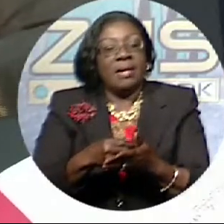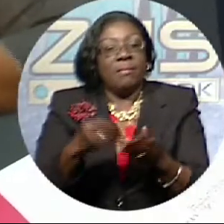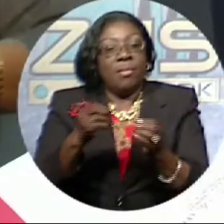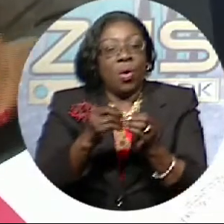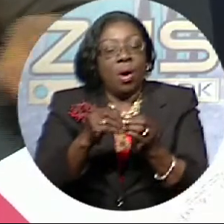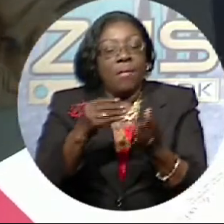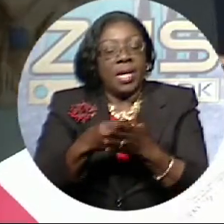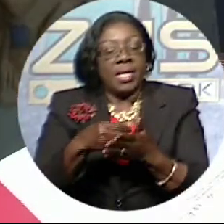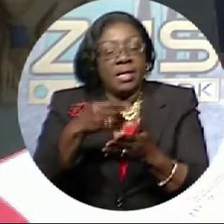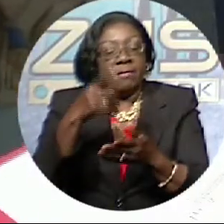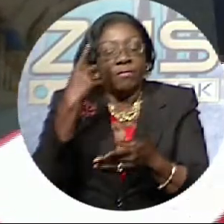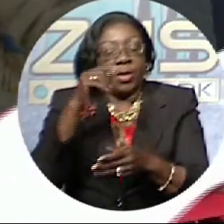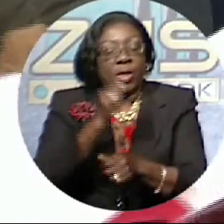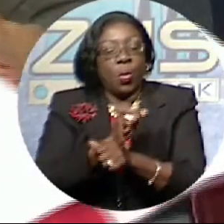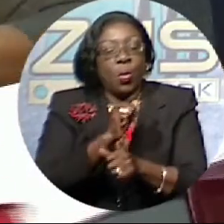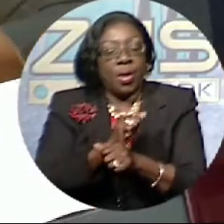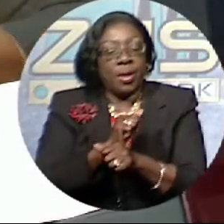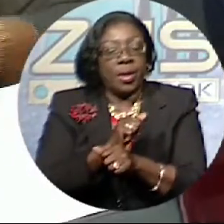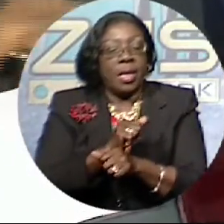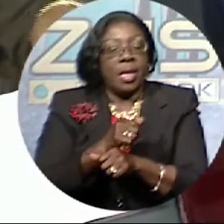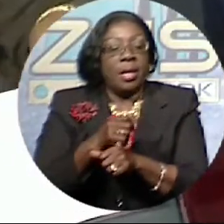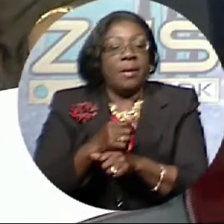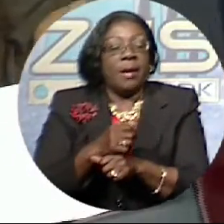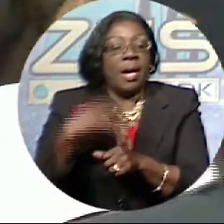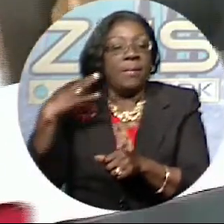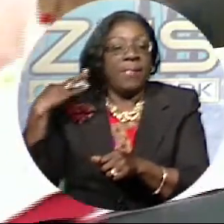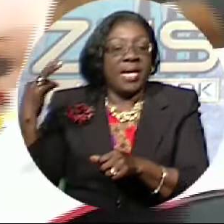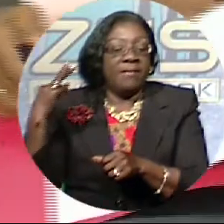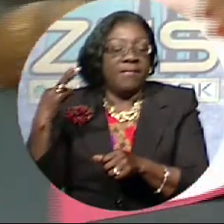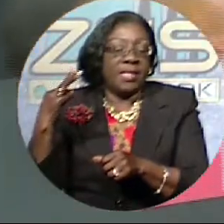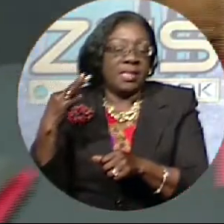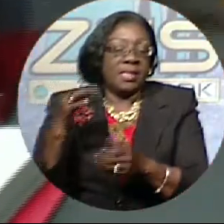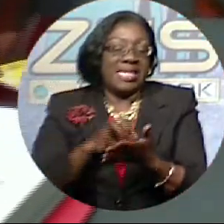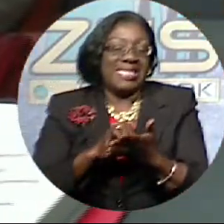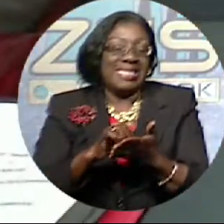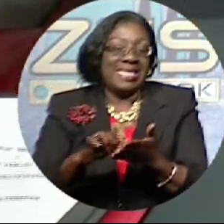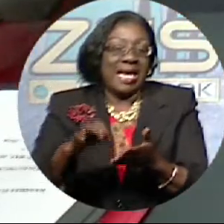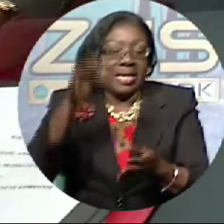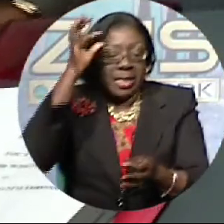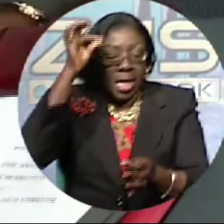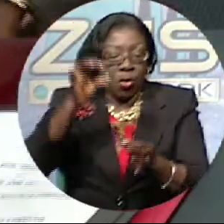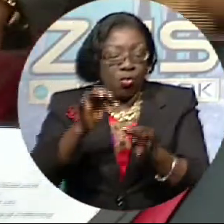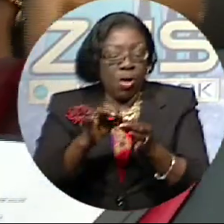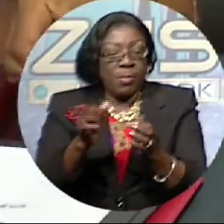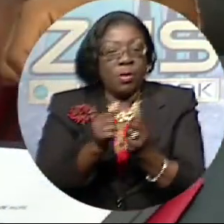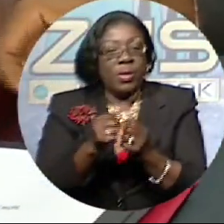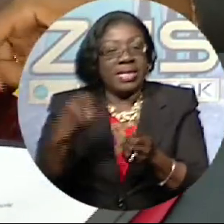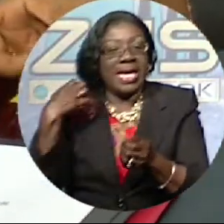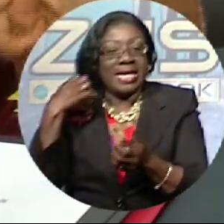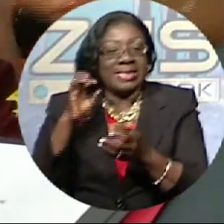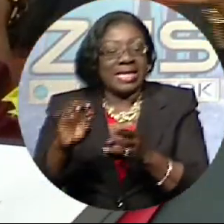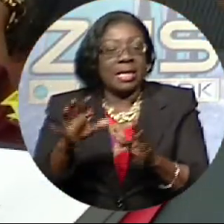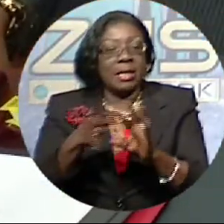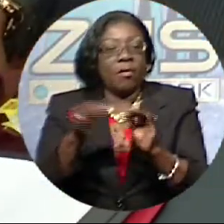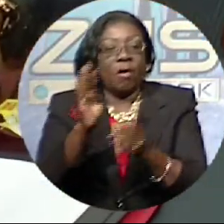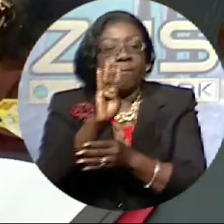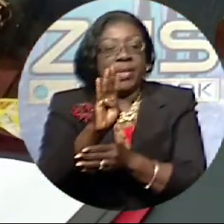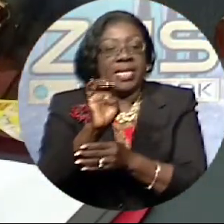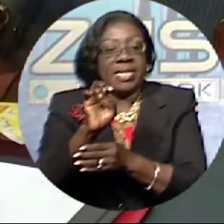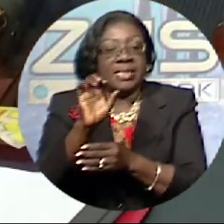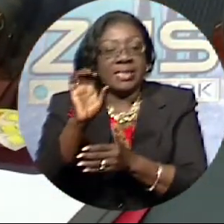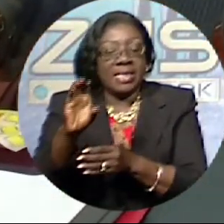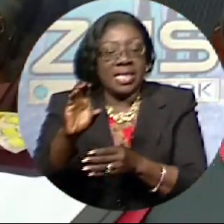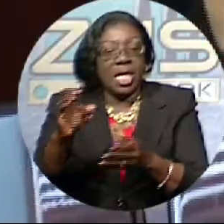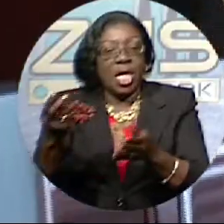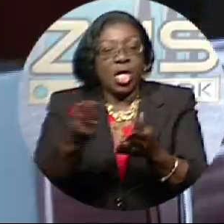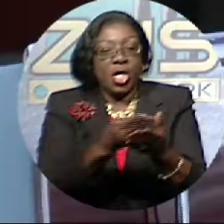is Labor Minister Shane Gibson and senior officials up at BEC signed a retroactive agreement with executives of the Bahamas Electrical Workers Union